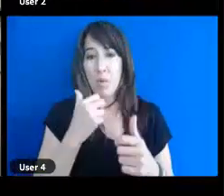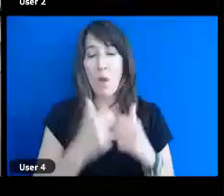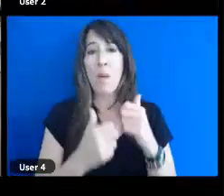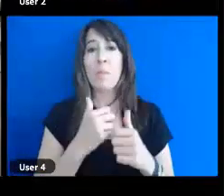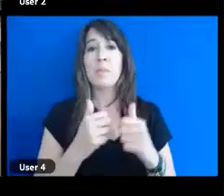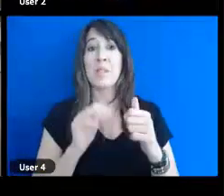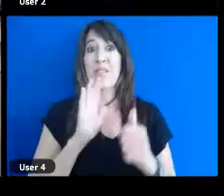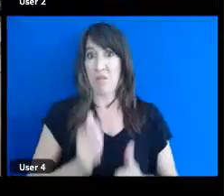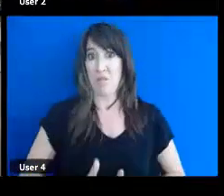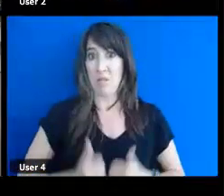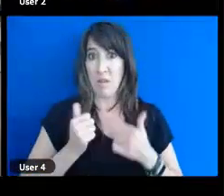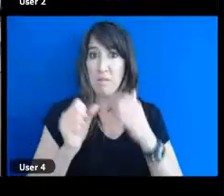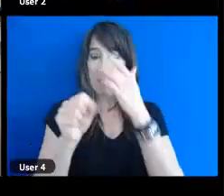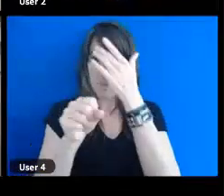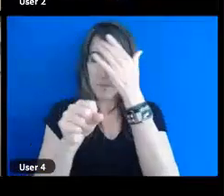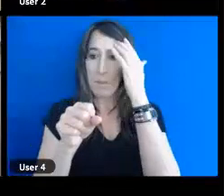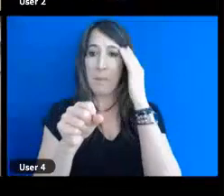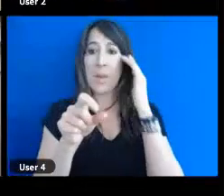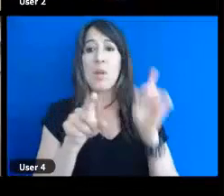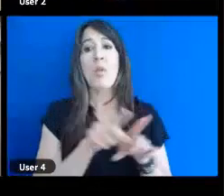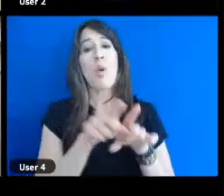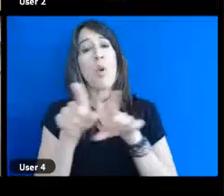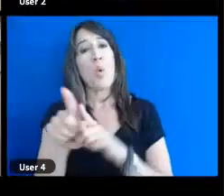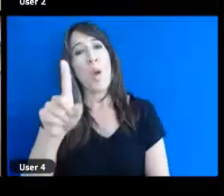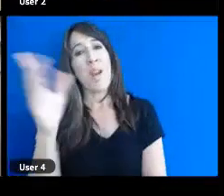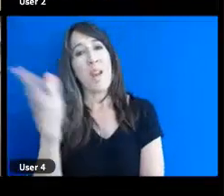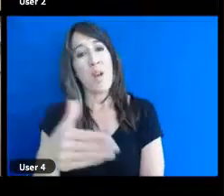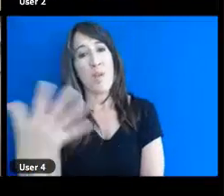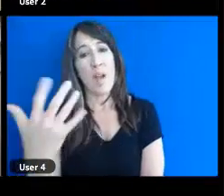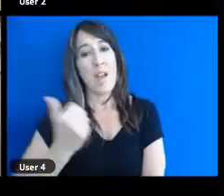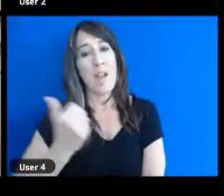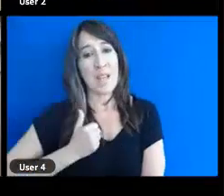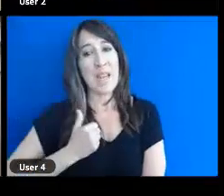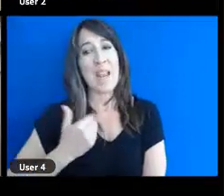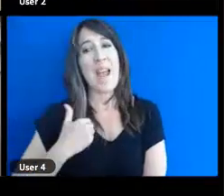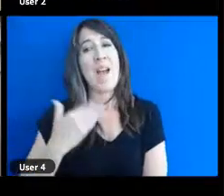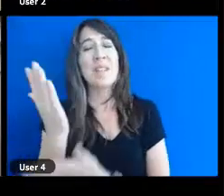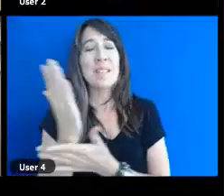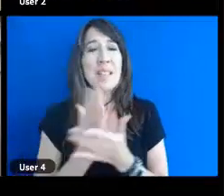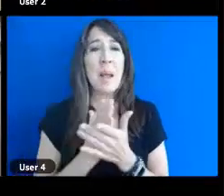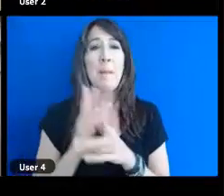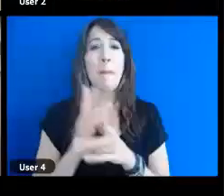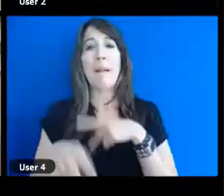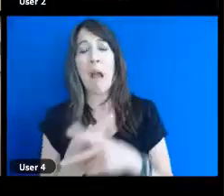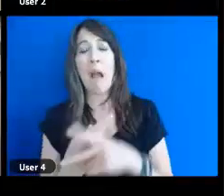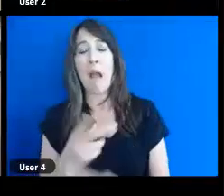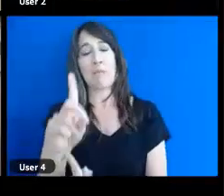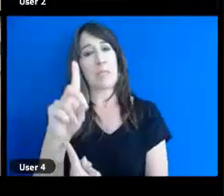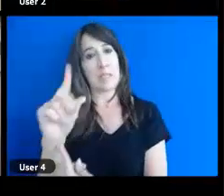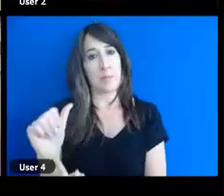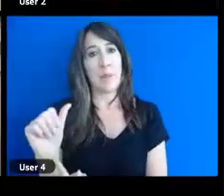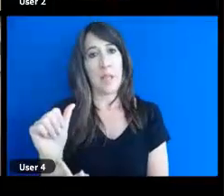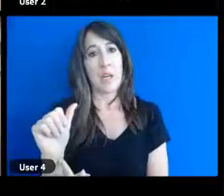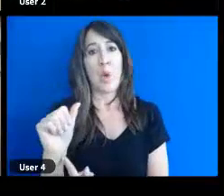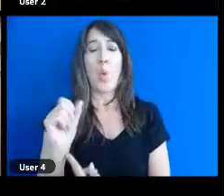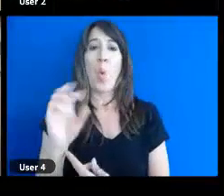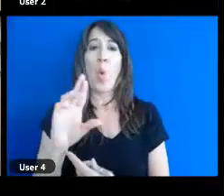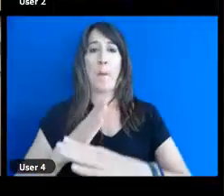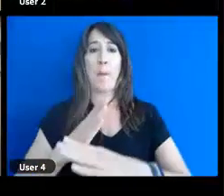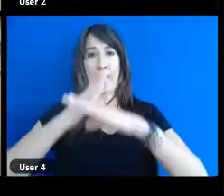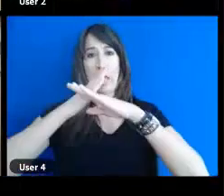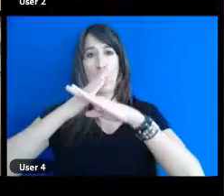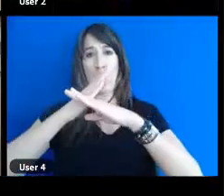mental health will experience a mental health condition in their lifetime. Approximately 1 in 5 Canadians have some form